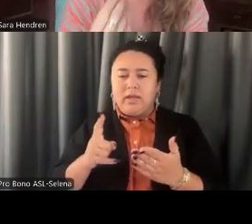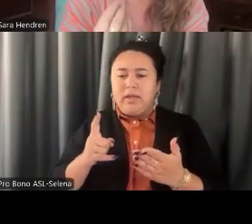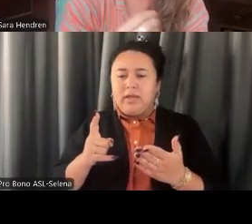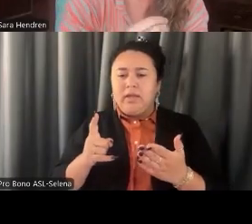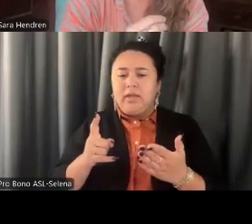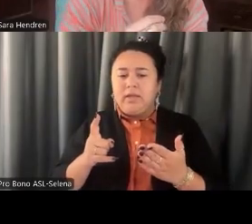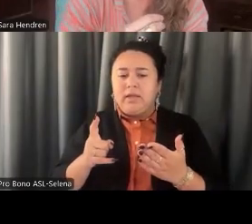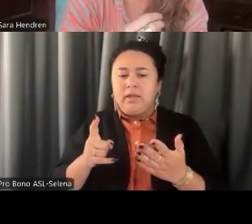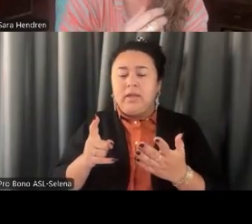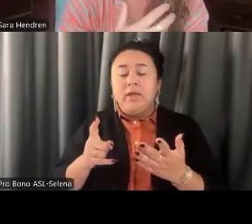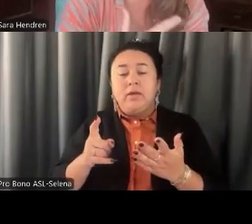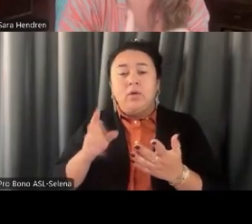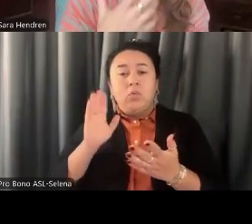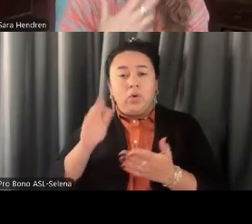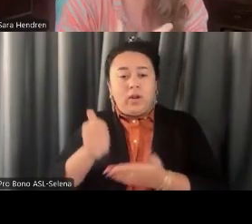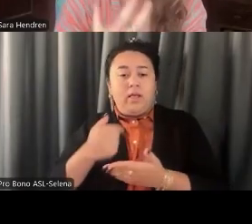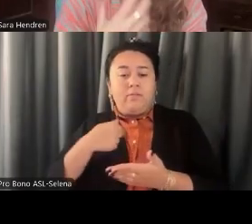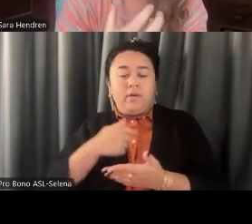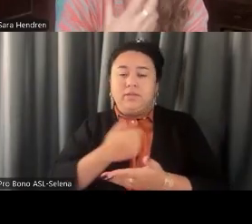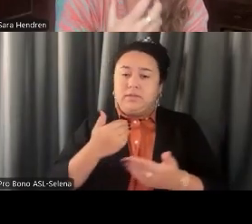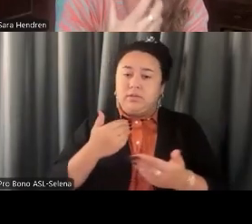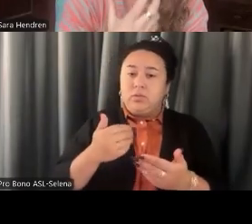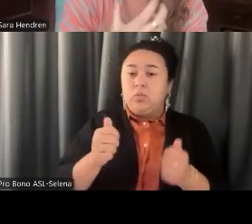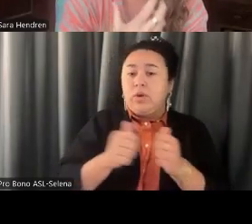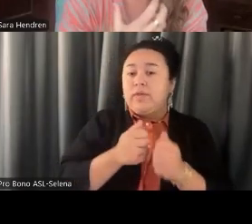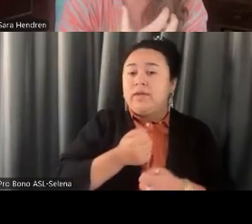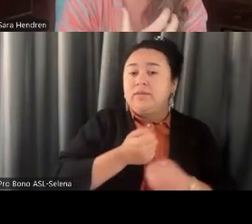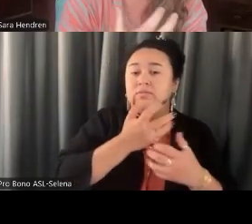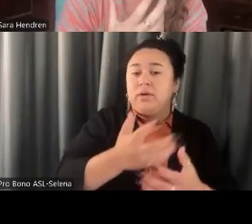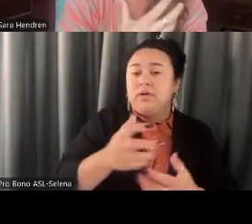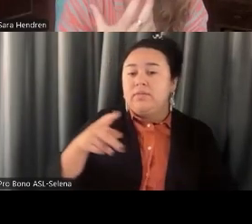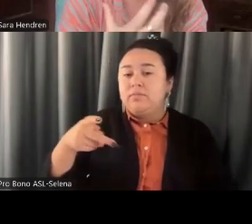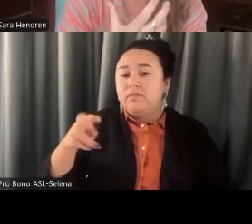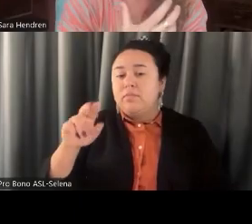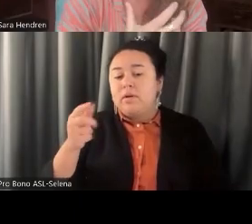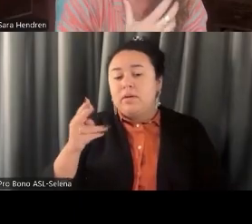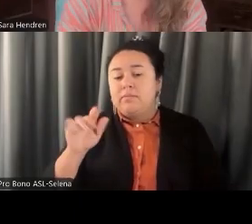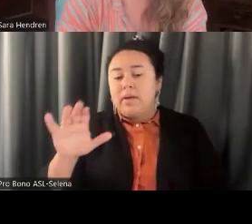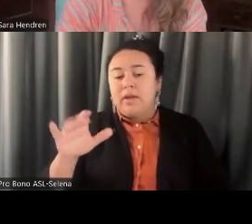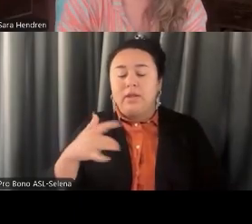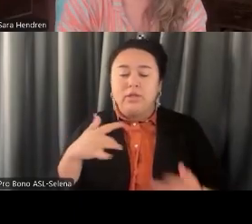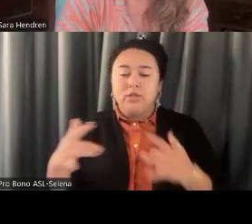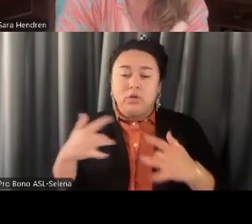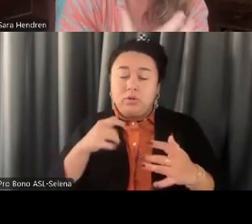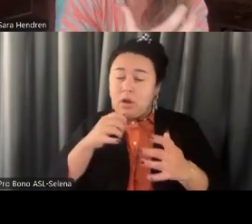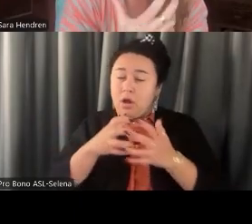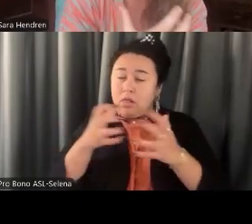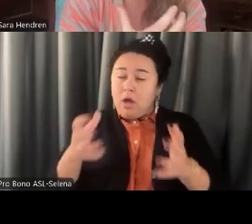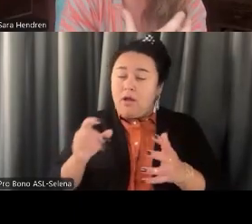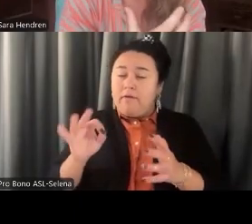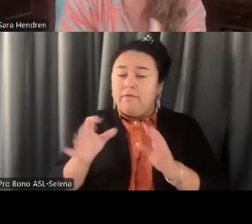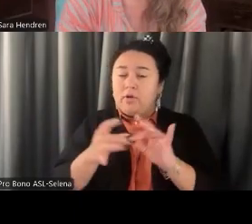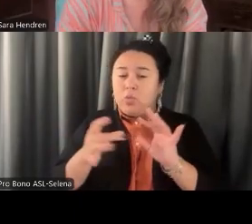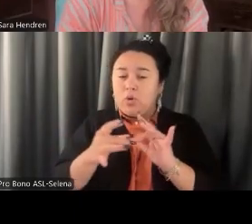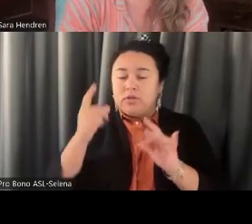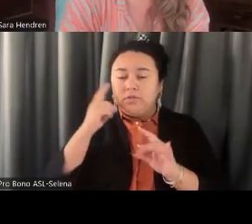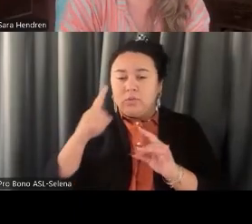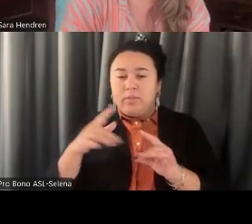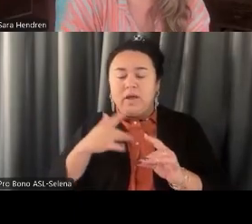and pragmatic concerns that at the time I didn't have a lot of words for, but that I felt at